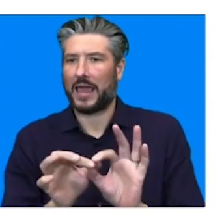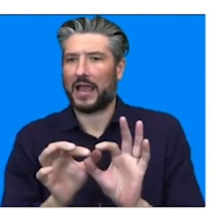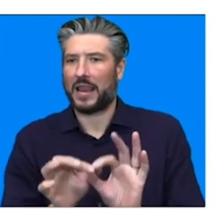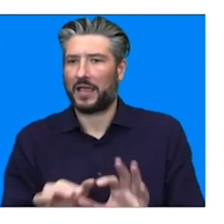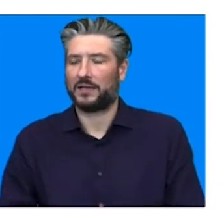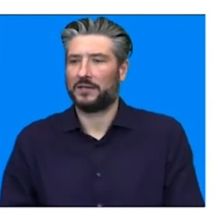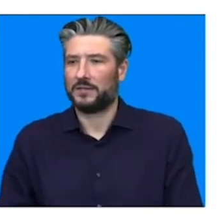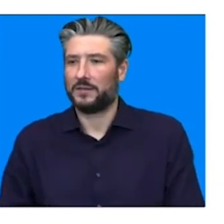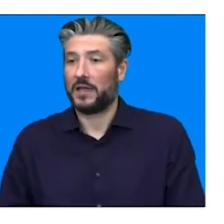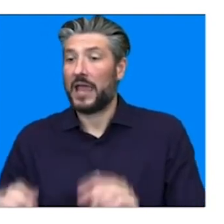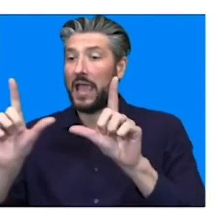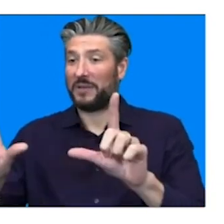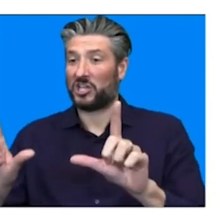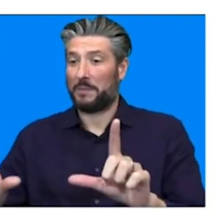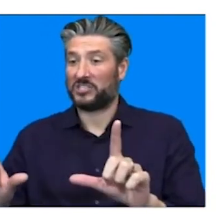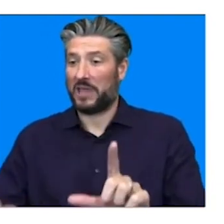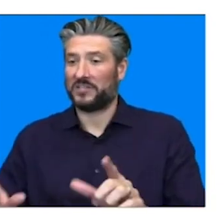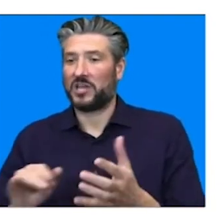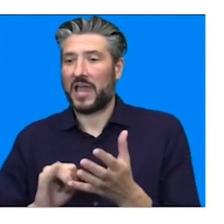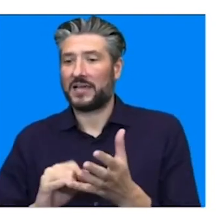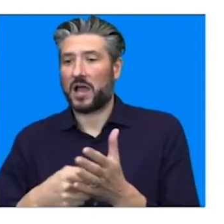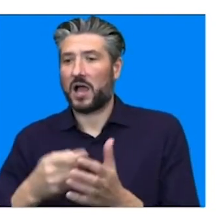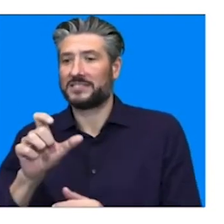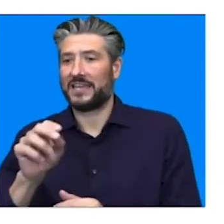Image, image, src equals